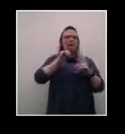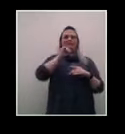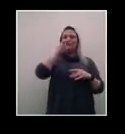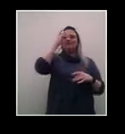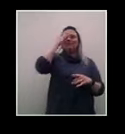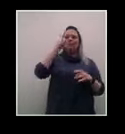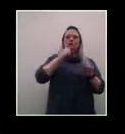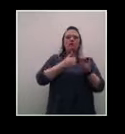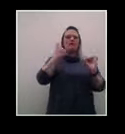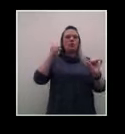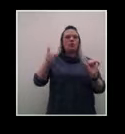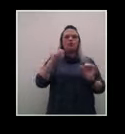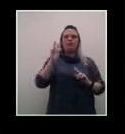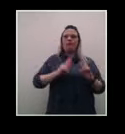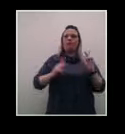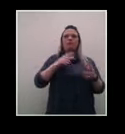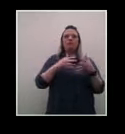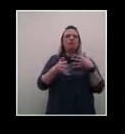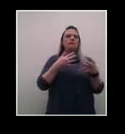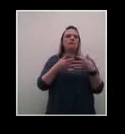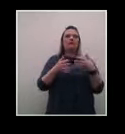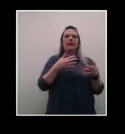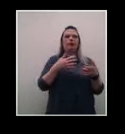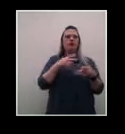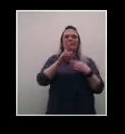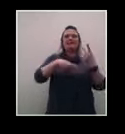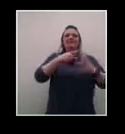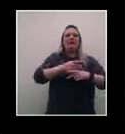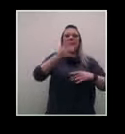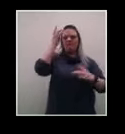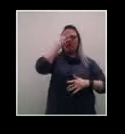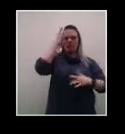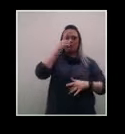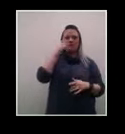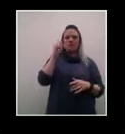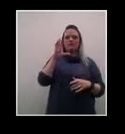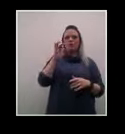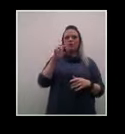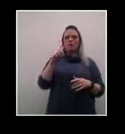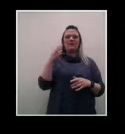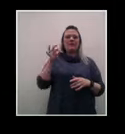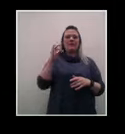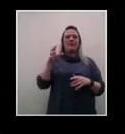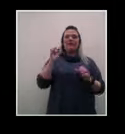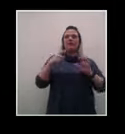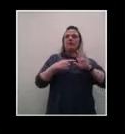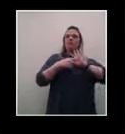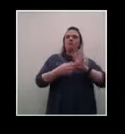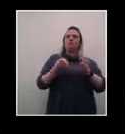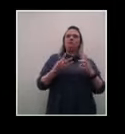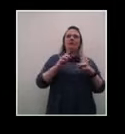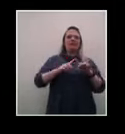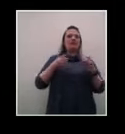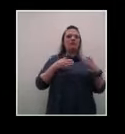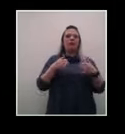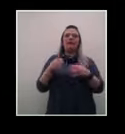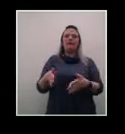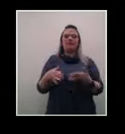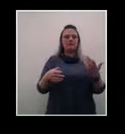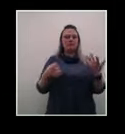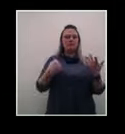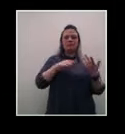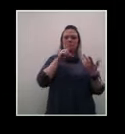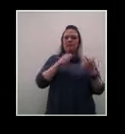other people, regardless of what illness you have, because we know COVID-19 can present in many different ways, and we have